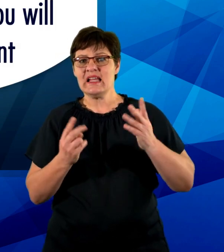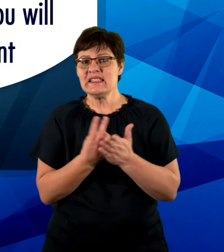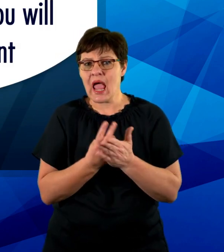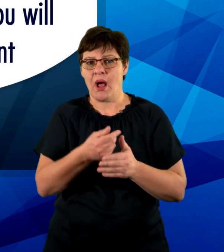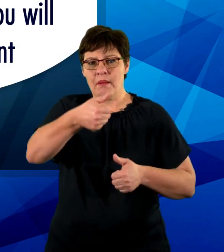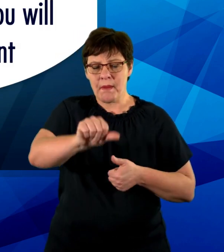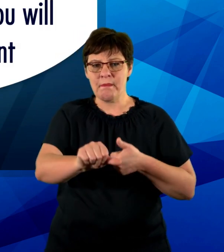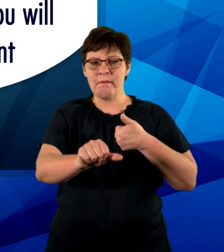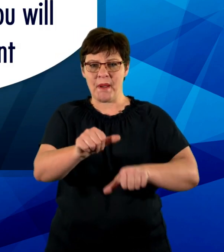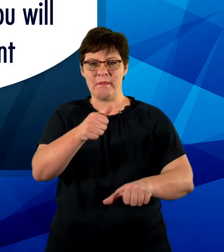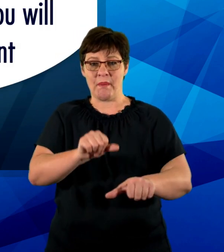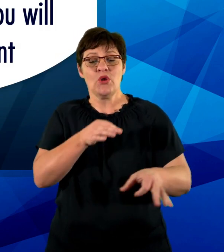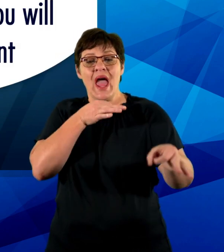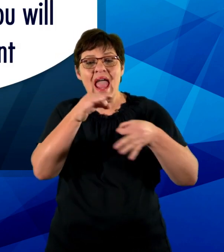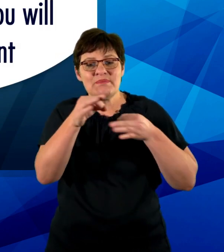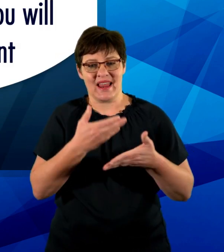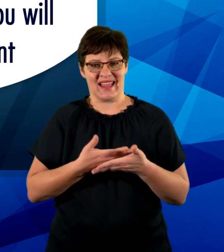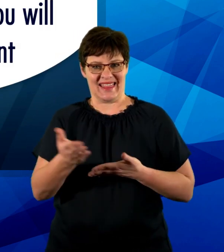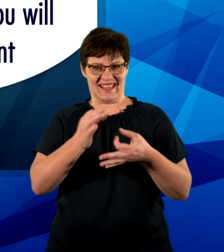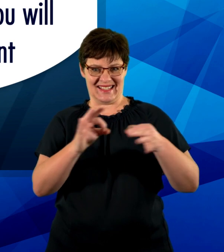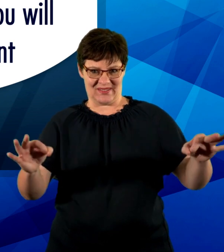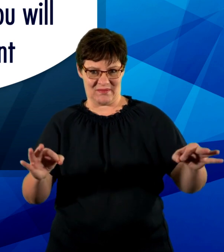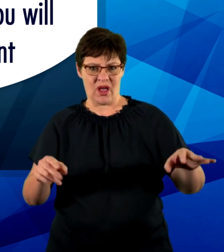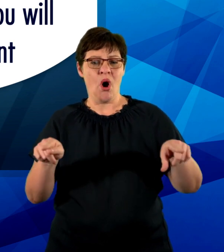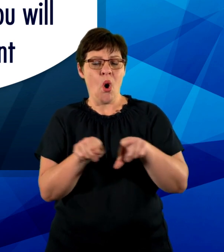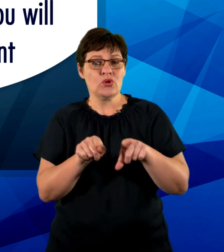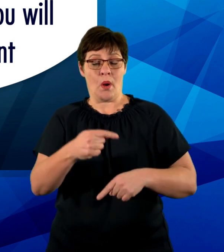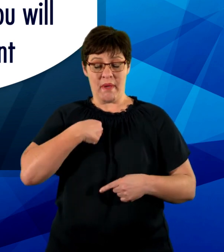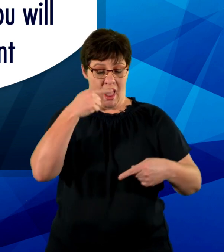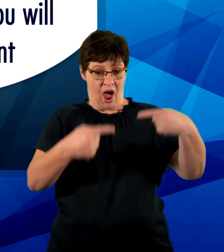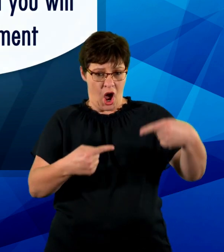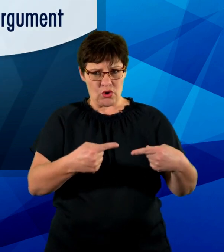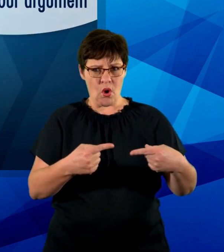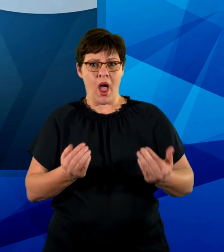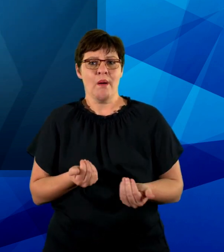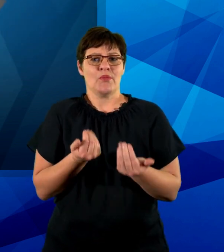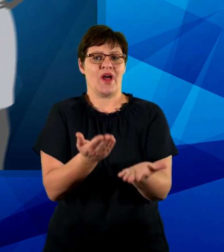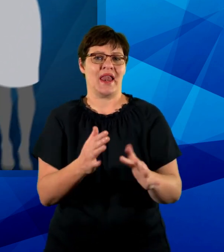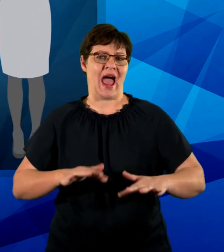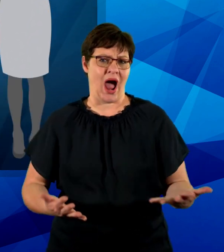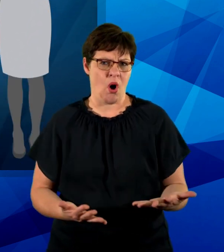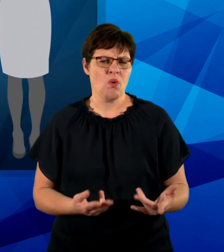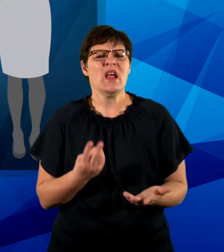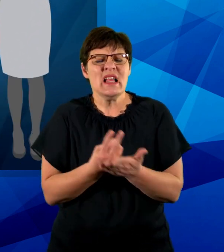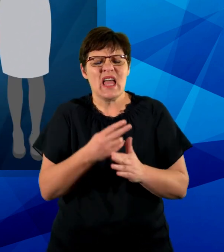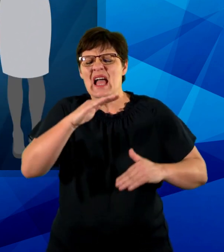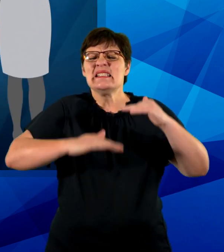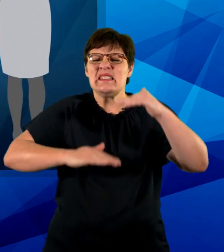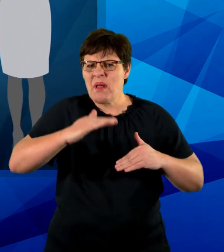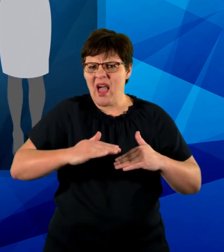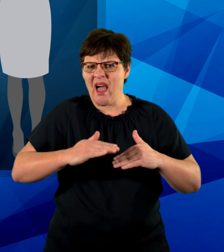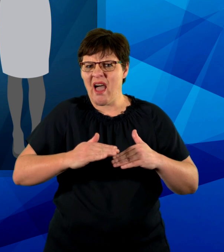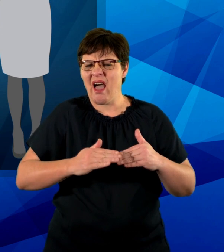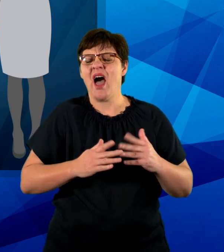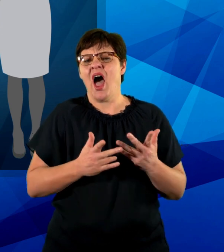thesis statement, as well as the order in which you will present your argument. The conclusion is similar to the introduction, but here